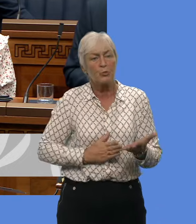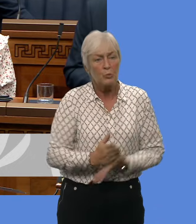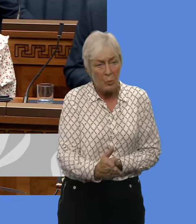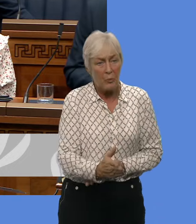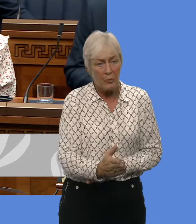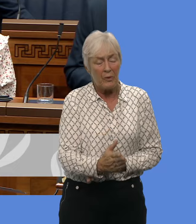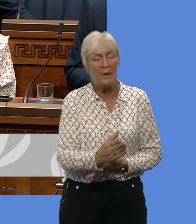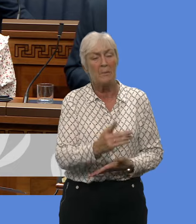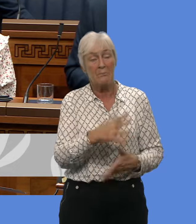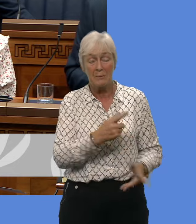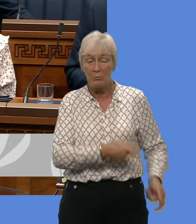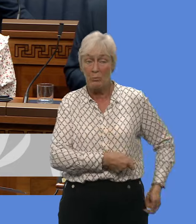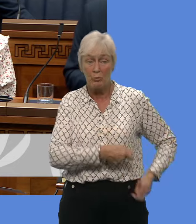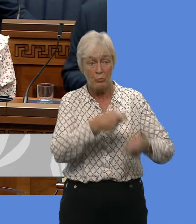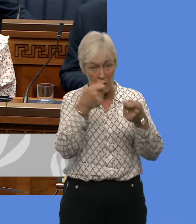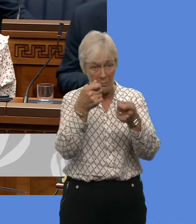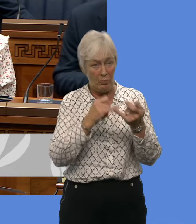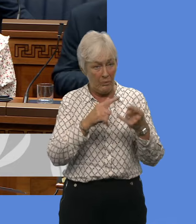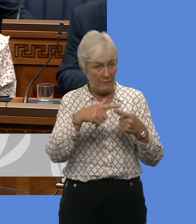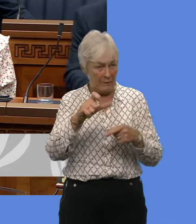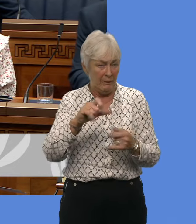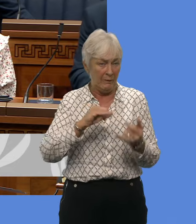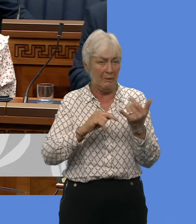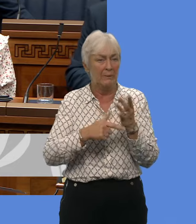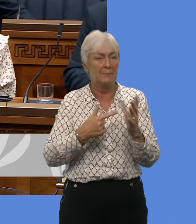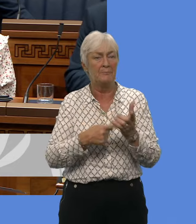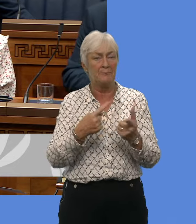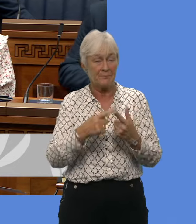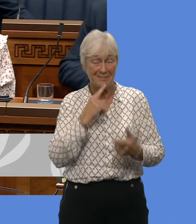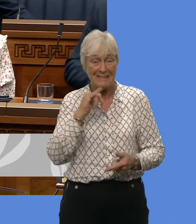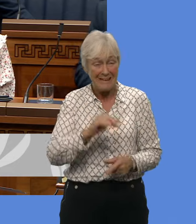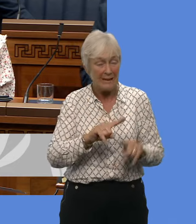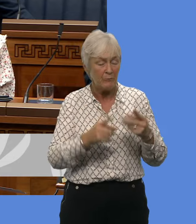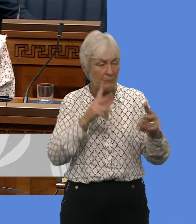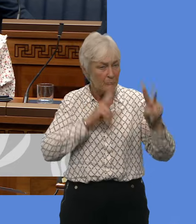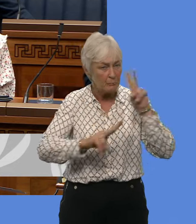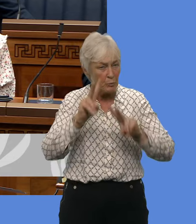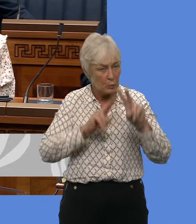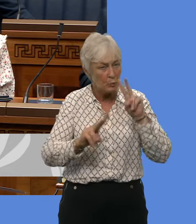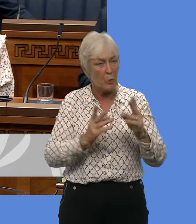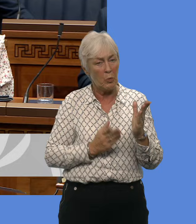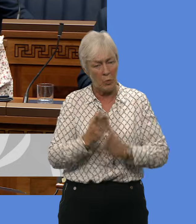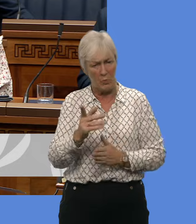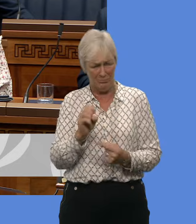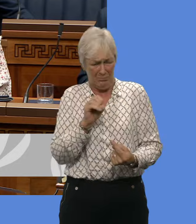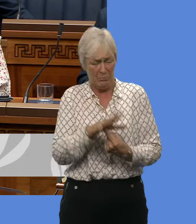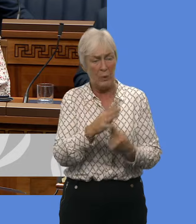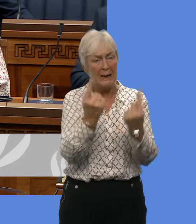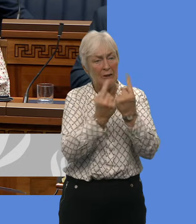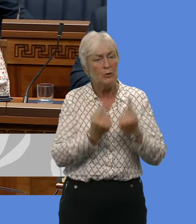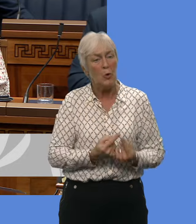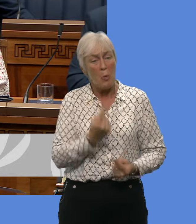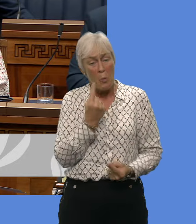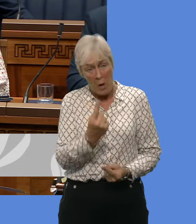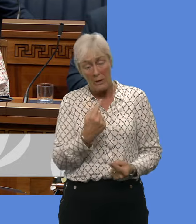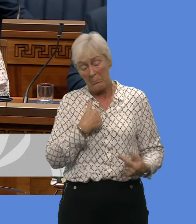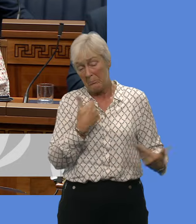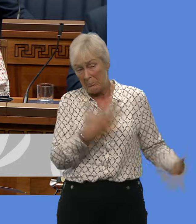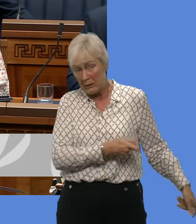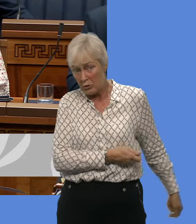that we had raised this issue to the Secretary of State. Of course, there are different views upon this important issue, but one of the issues that I